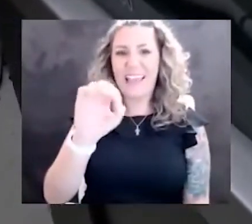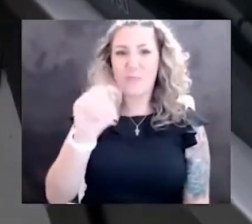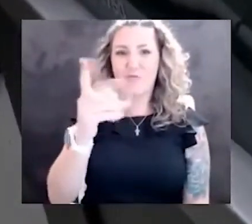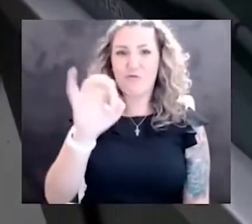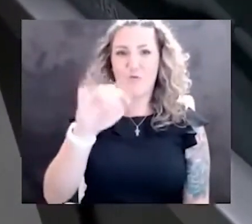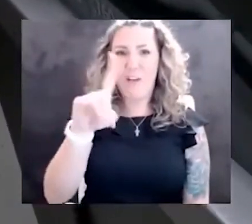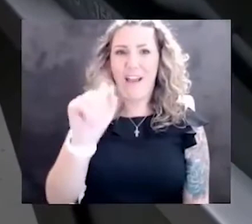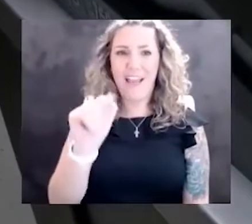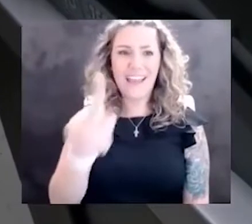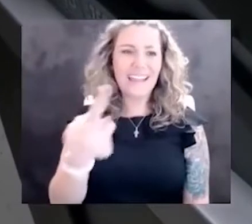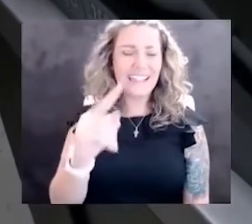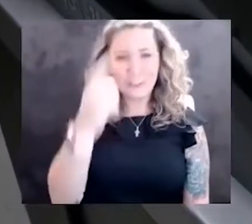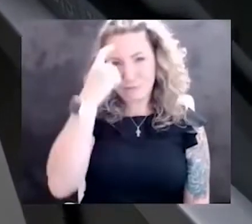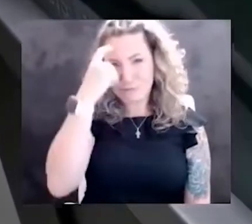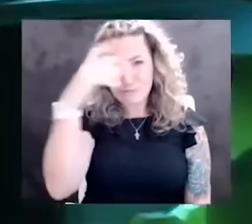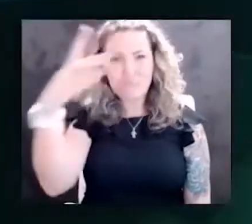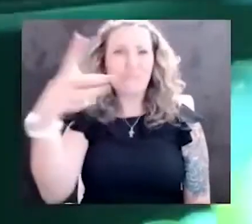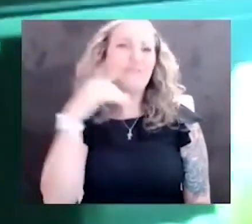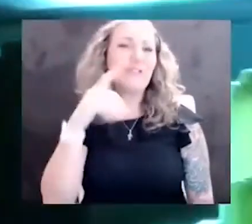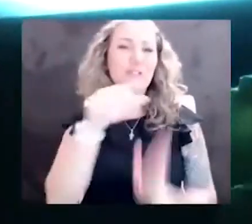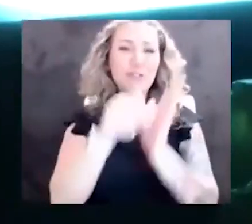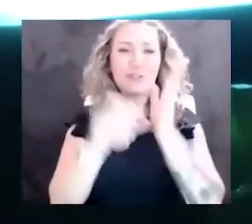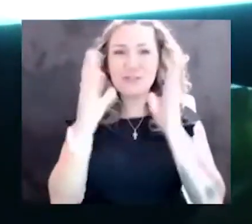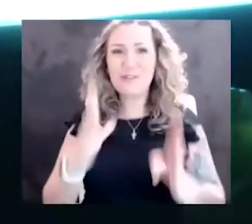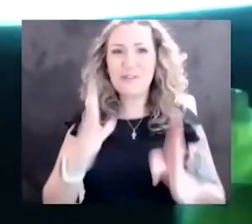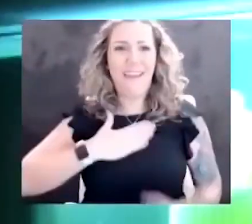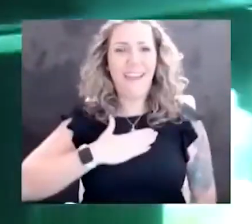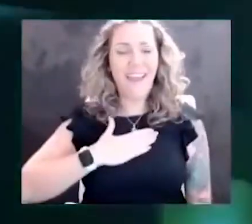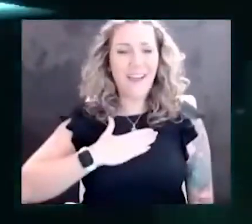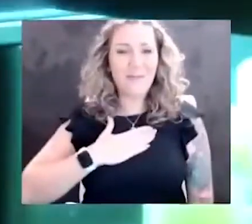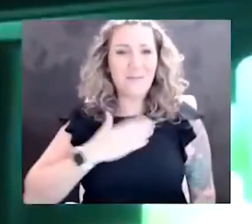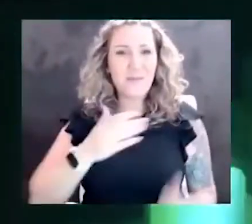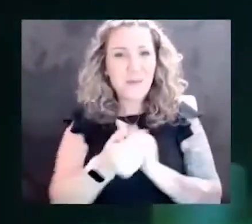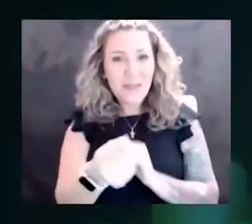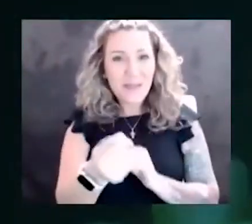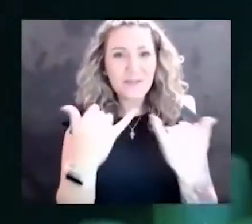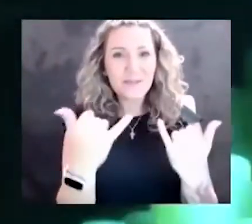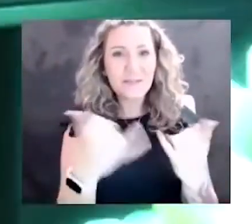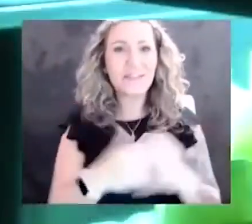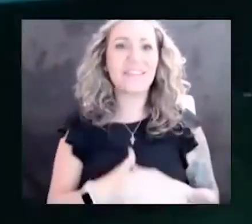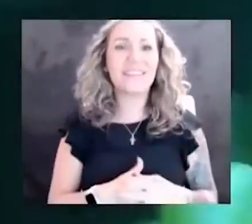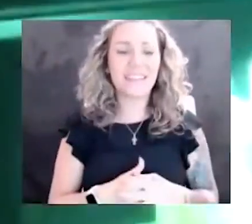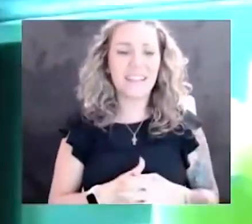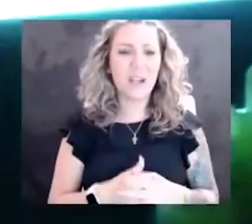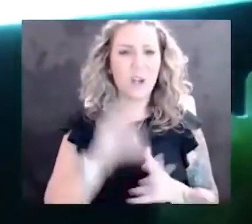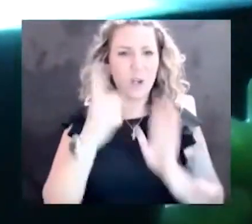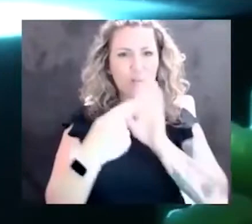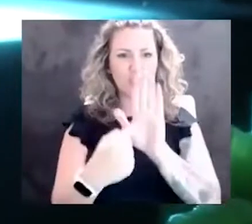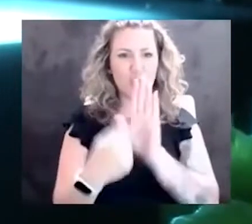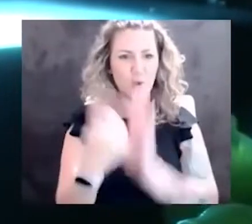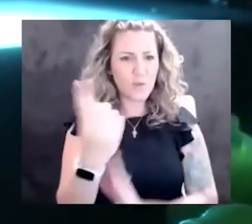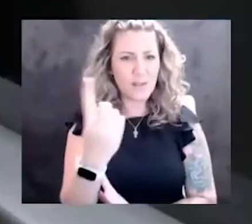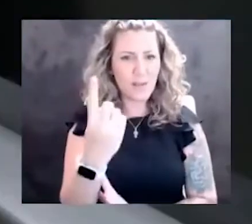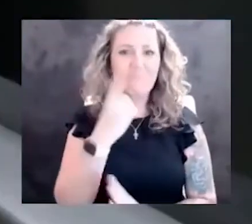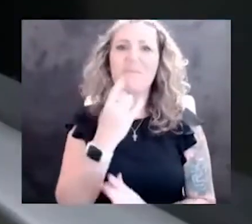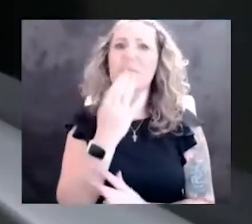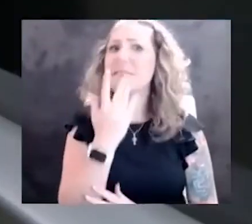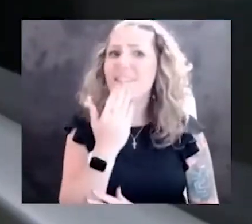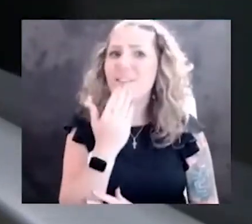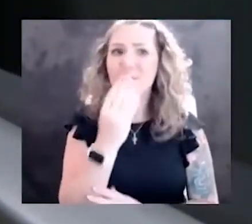He's an outstanding surgeon. We are delighted to have him with us today. He's going to show you something very colorful and very